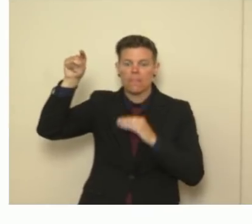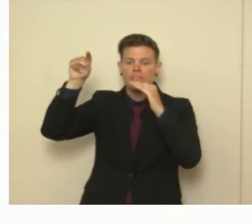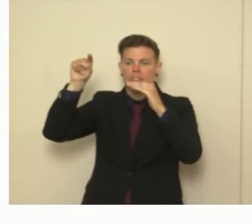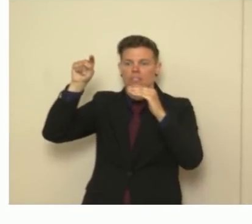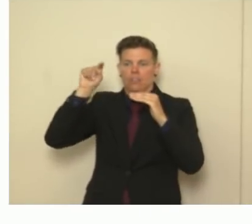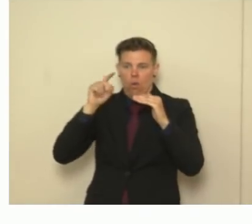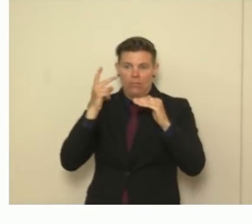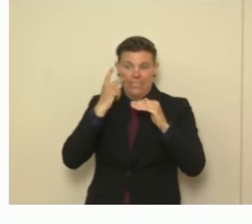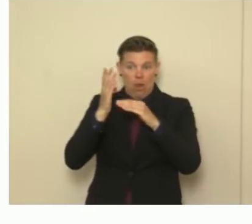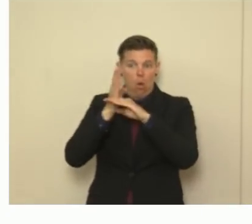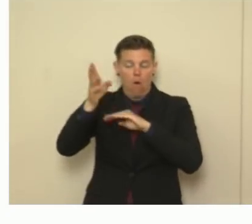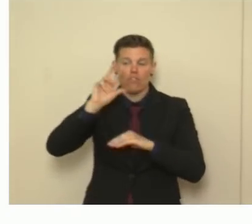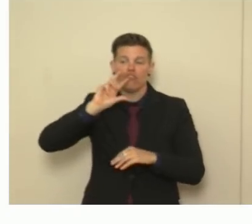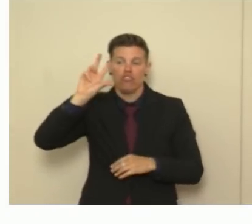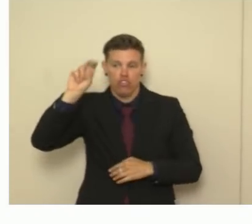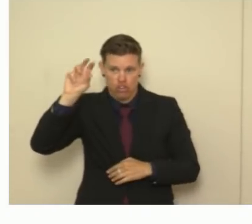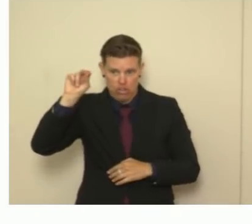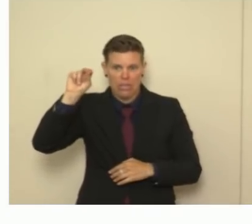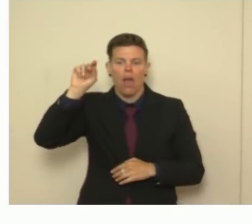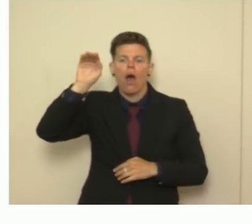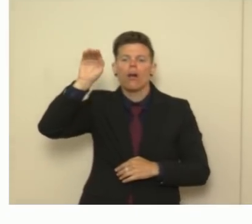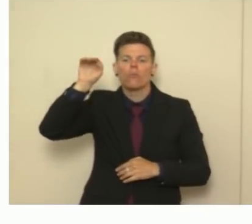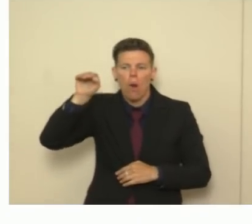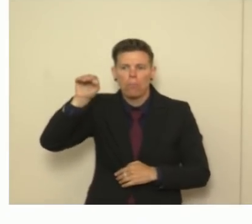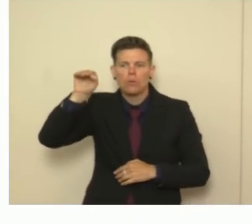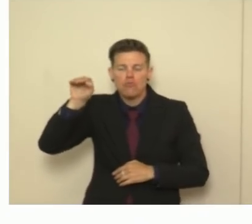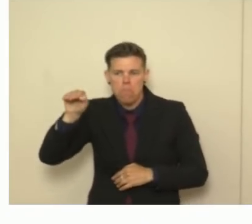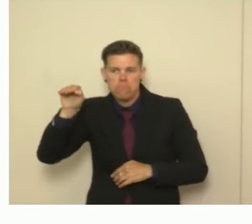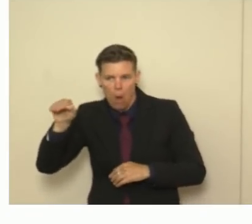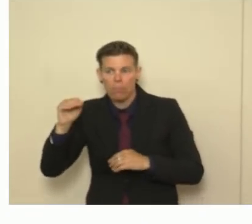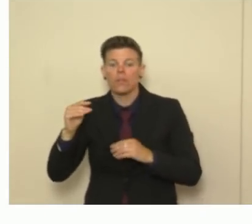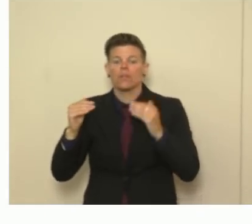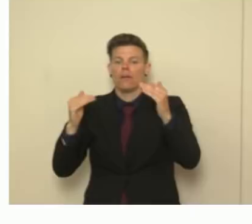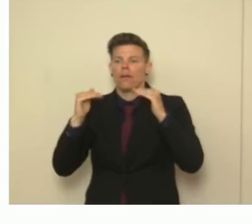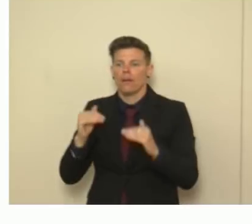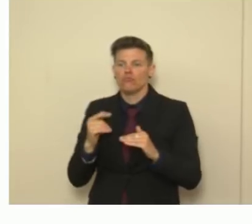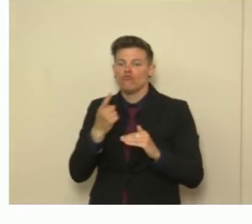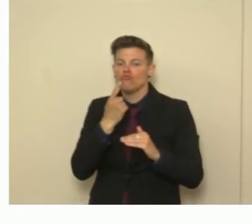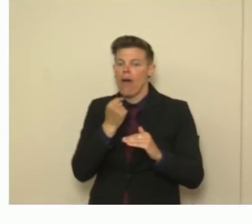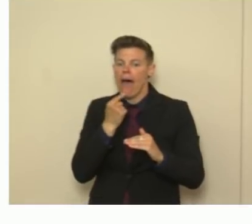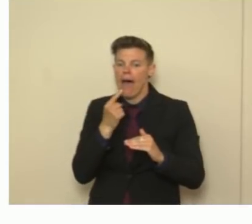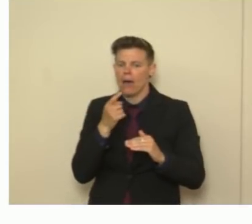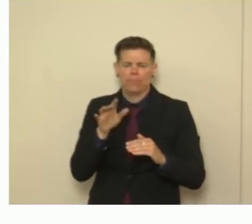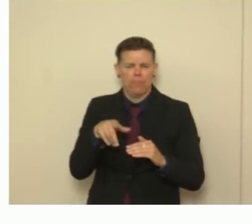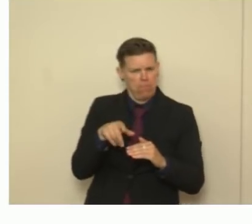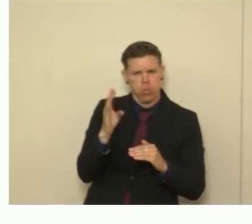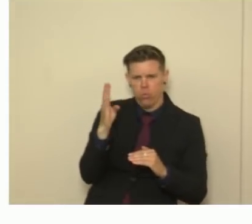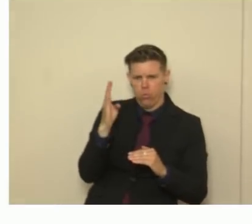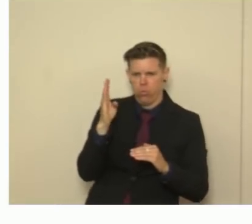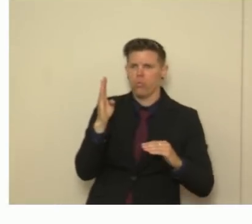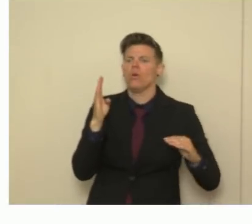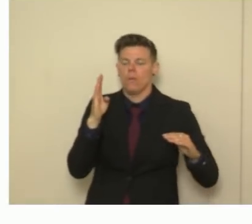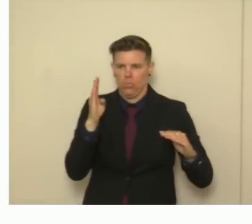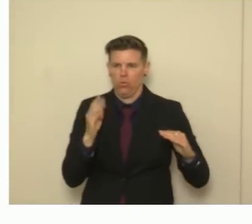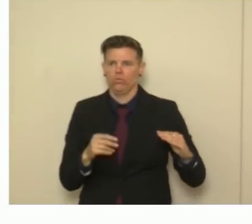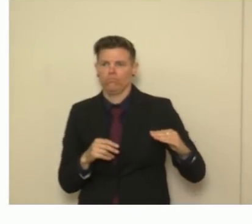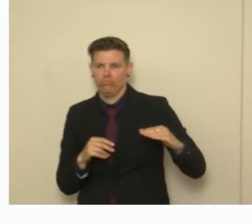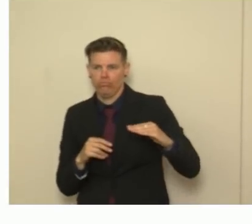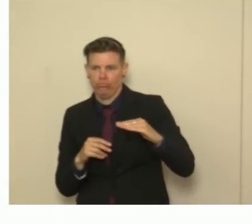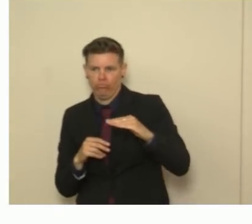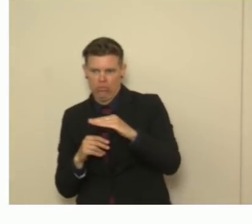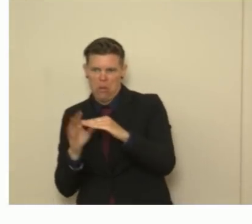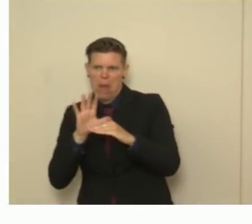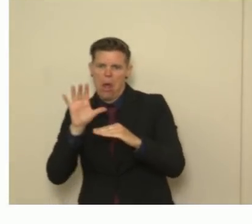30, which of course adds up to the significant increase in people under 30. But we went from 1/8, an